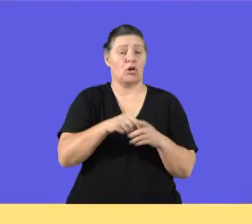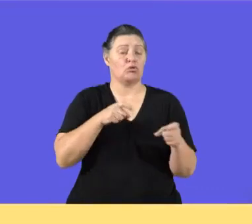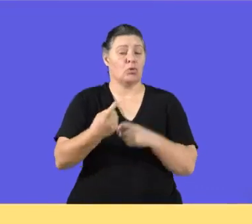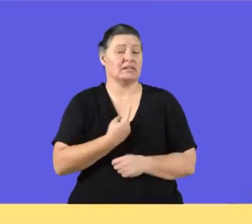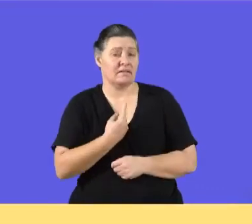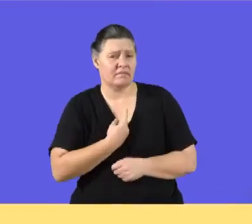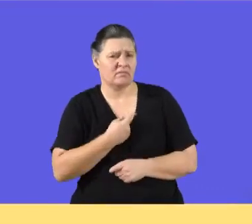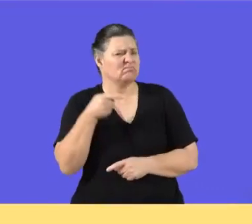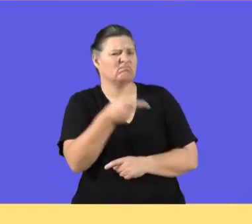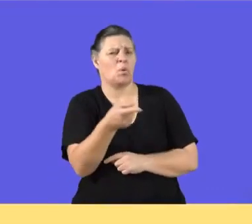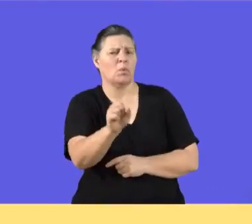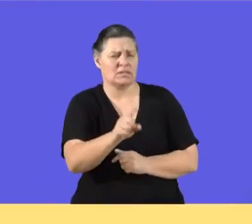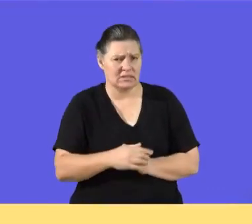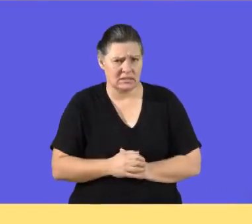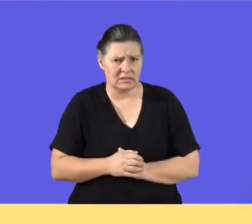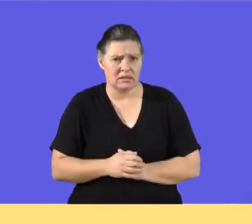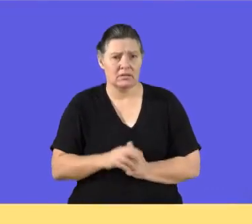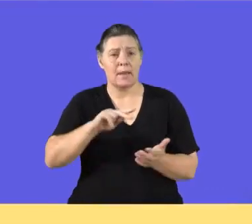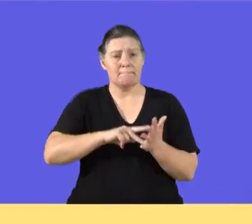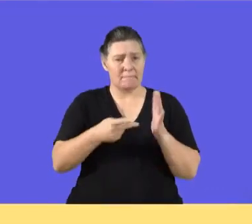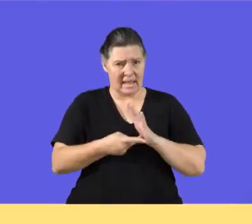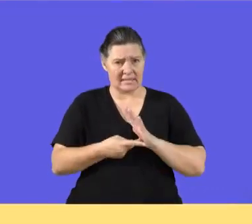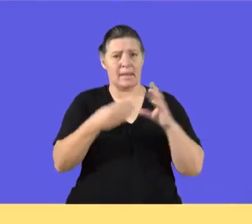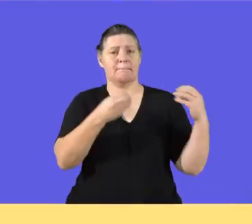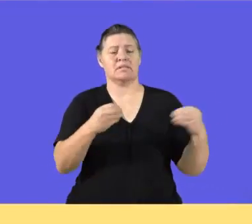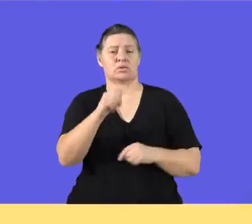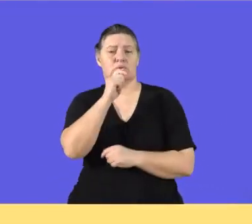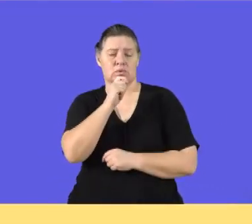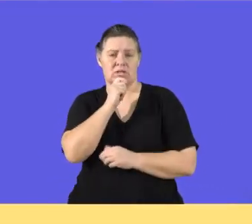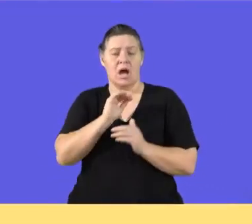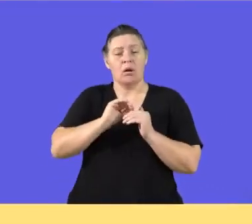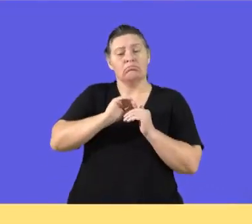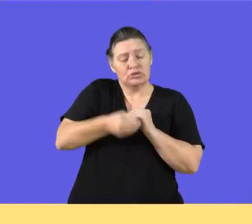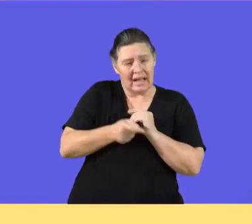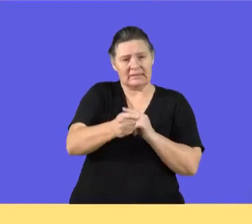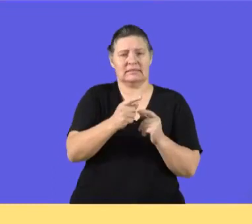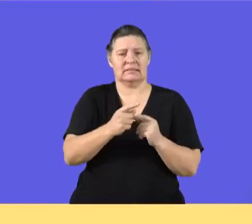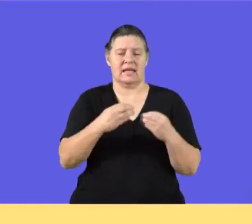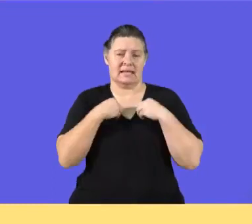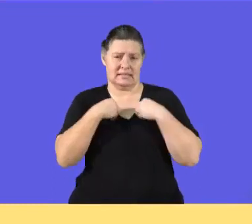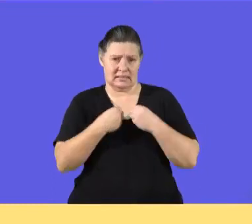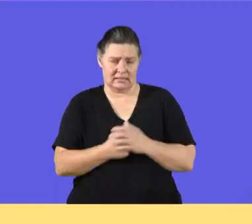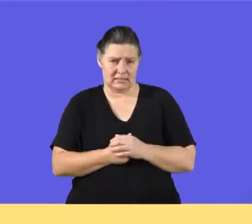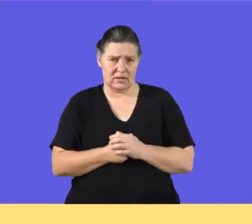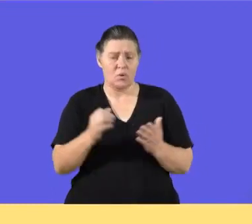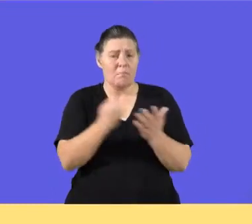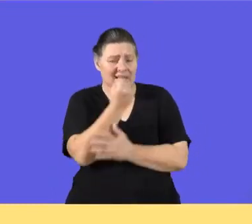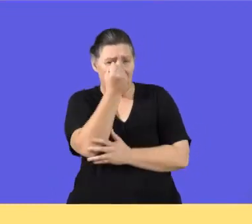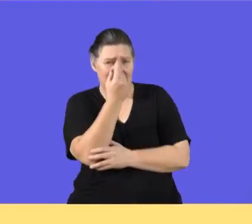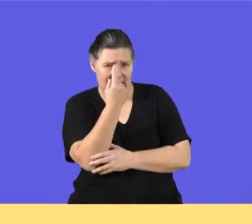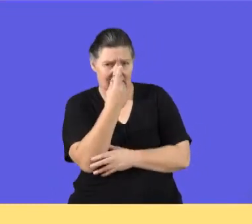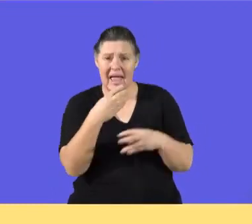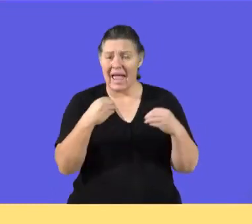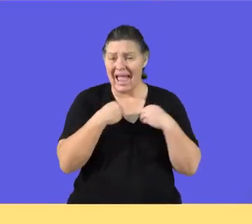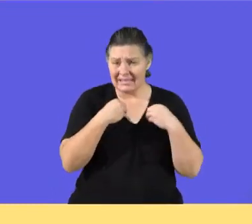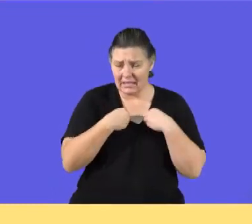one, it is internal control itself. What is it? These are plans that a business uses to protect its assets.